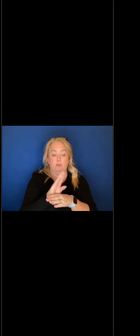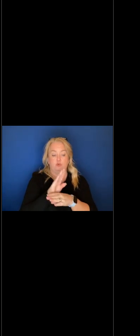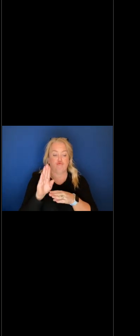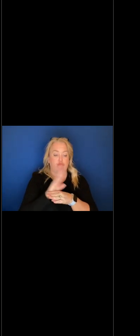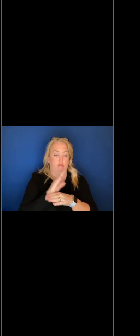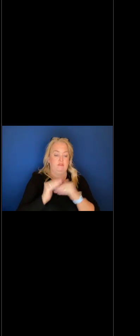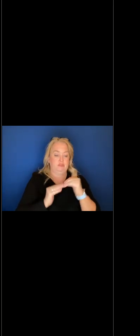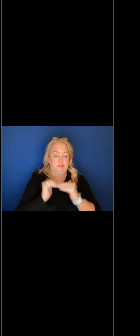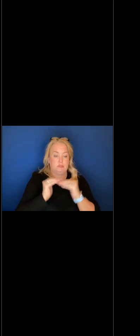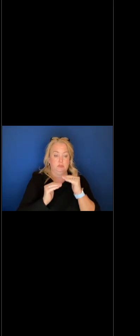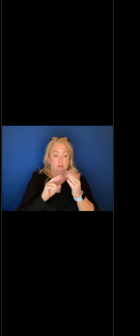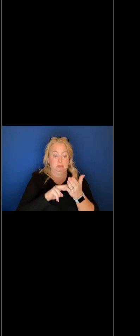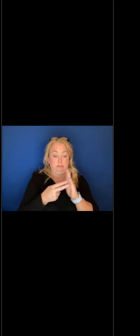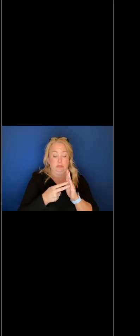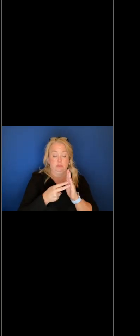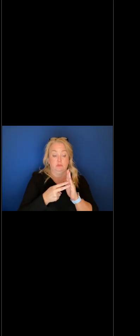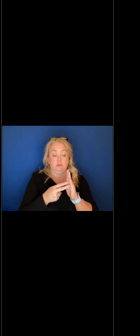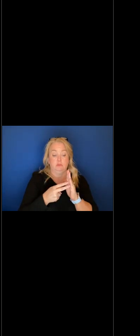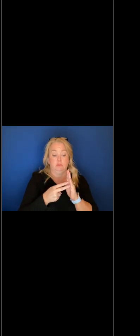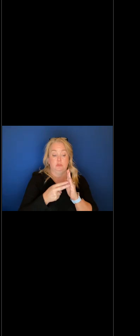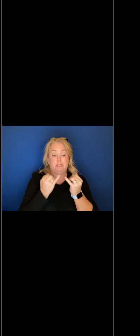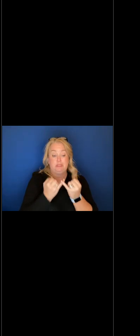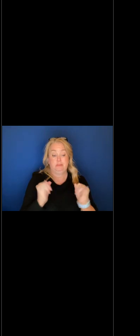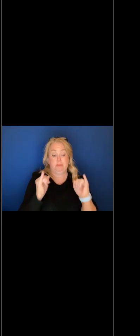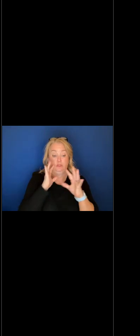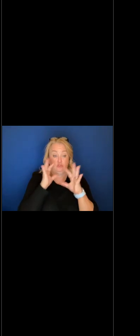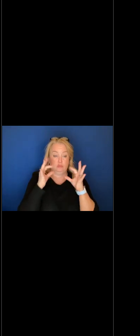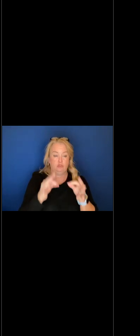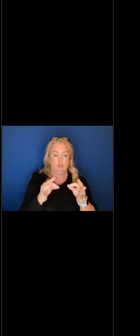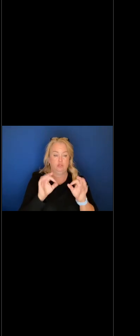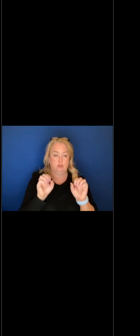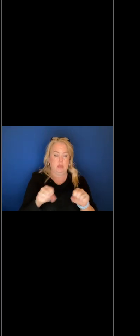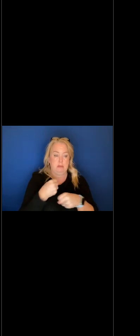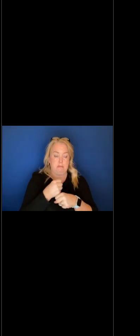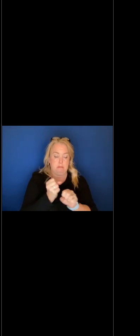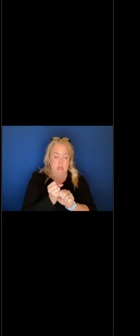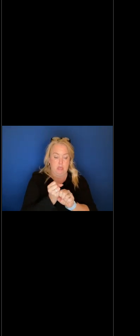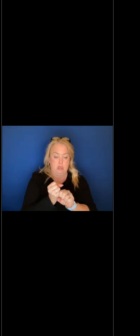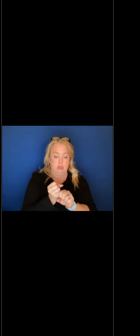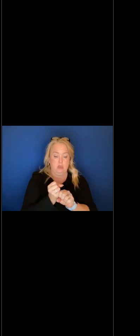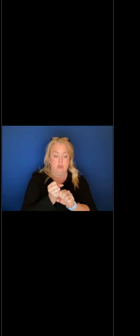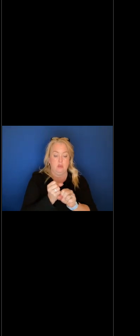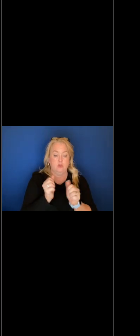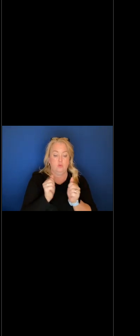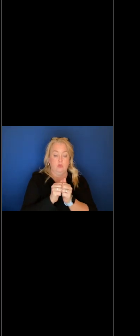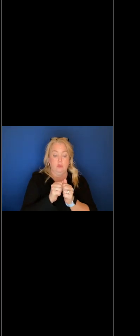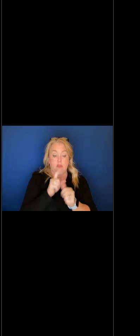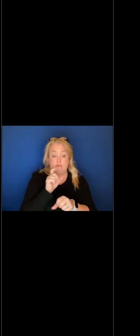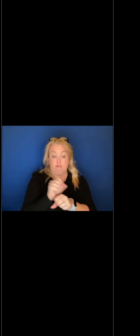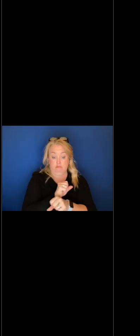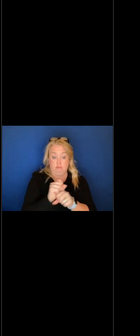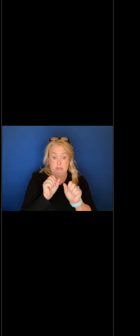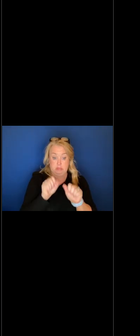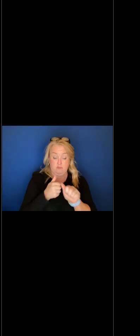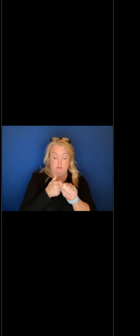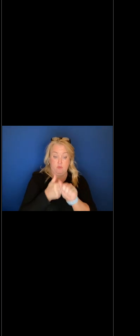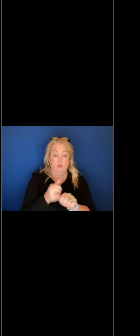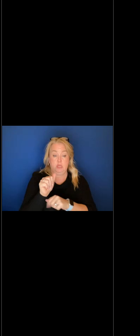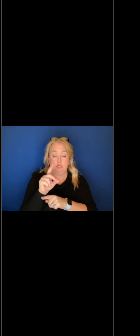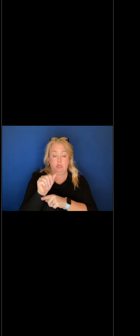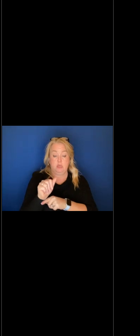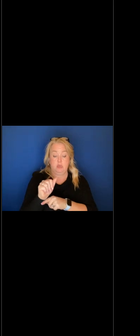an independent determination should be made regarding the applicability of the ADA